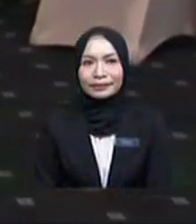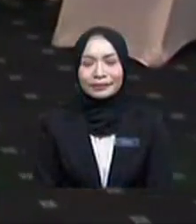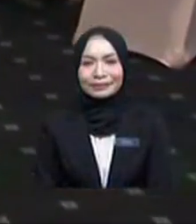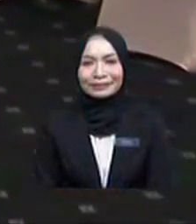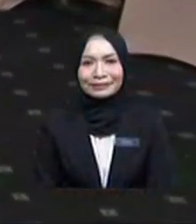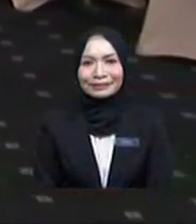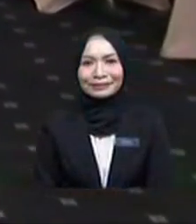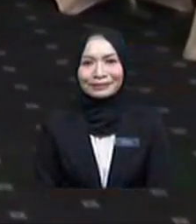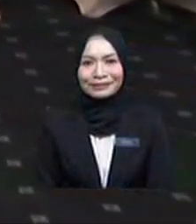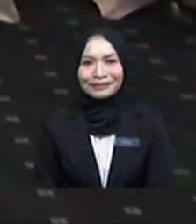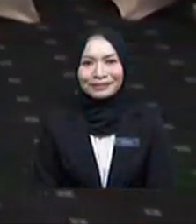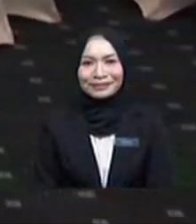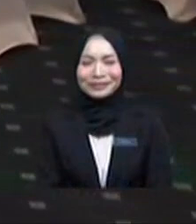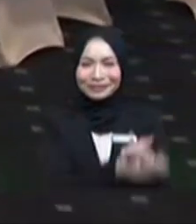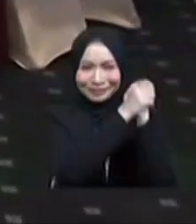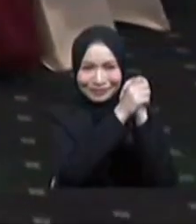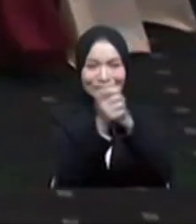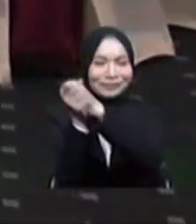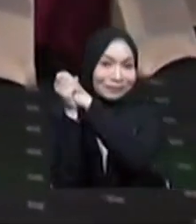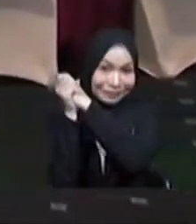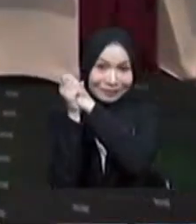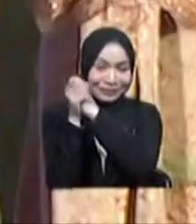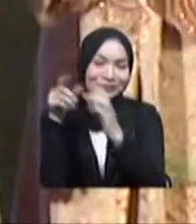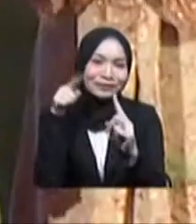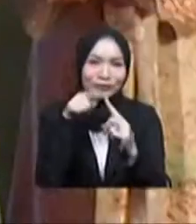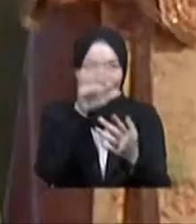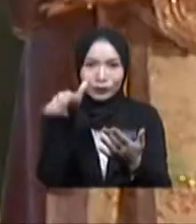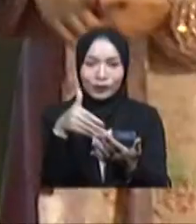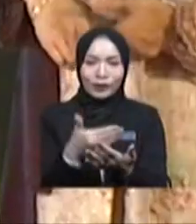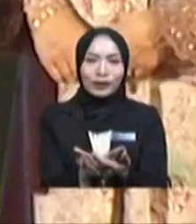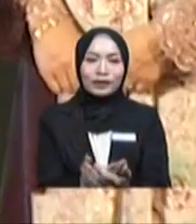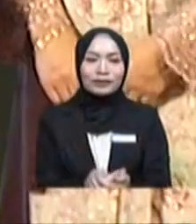Once again, congratulations to the winners.